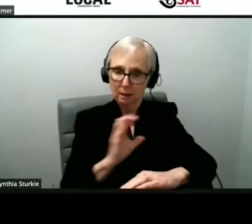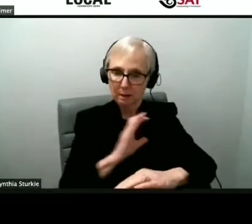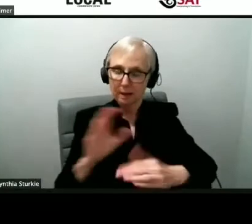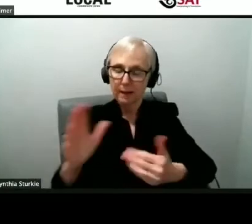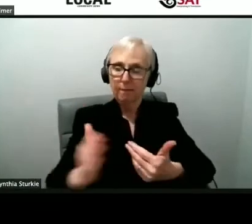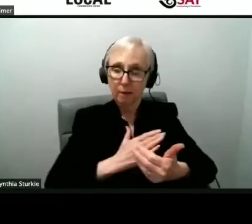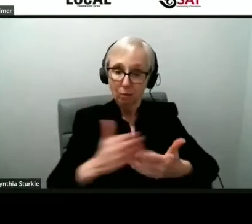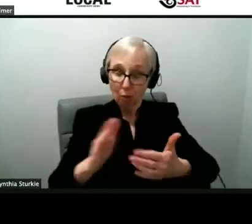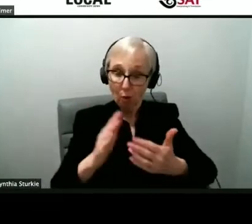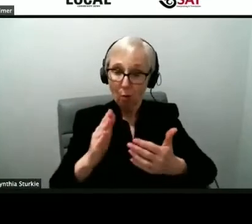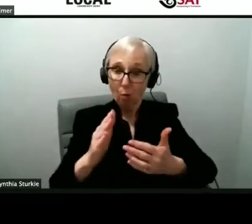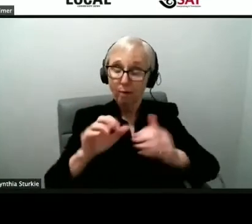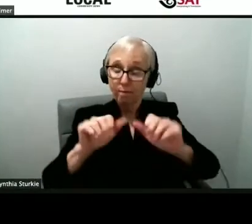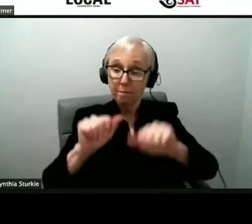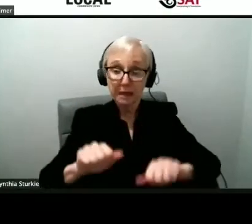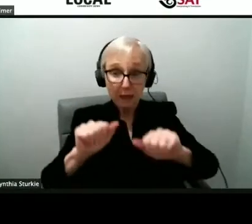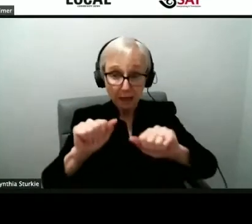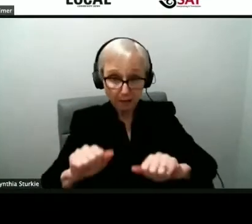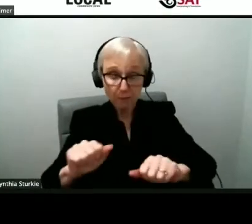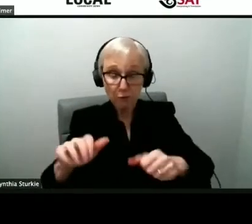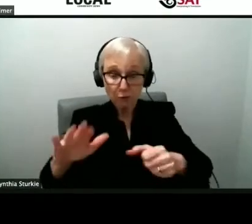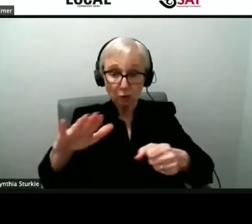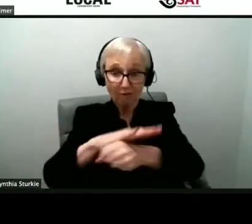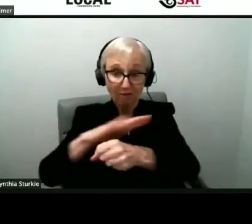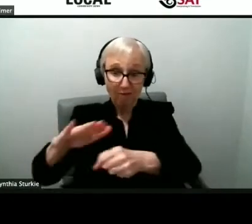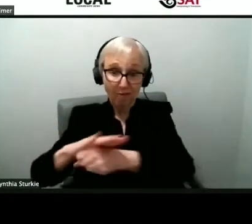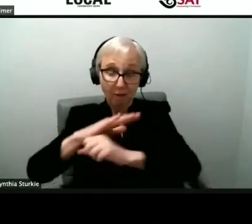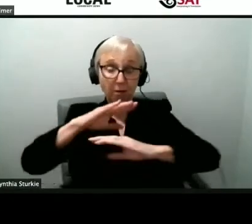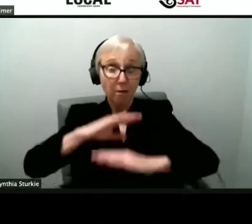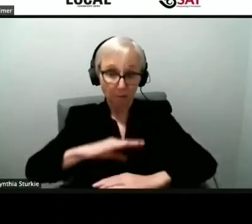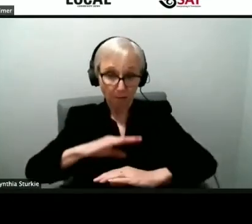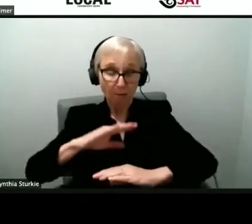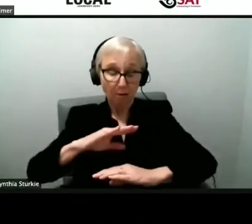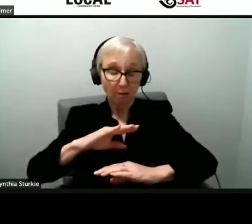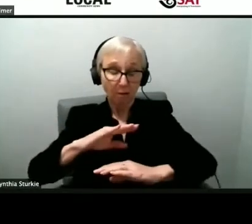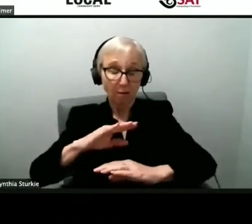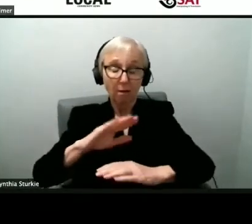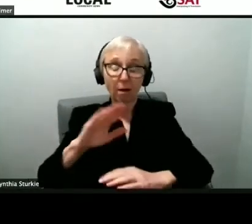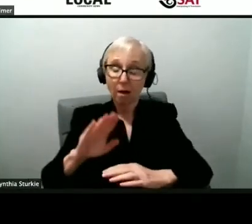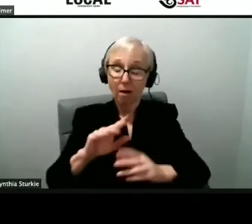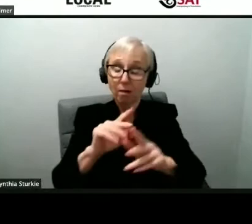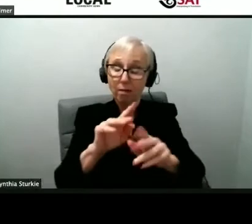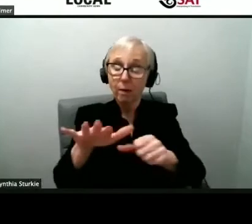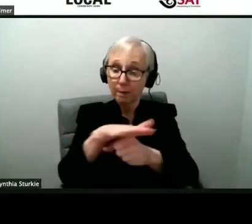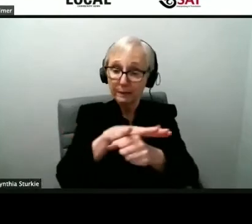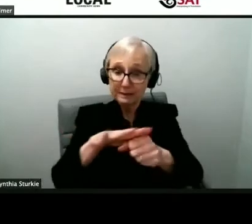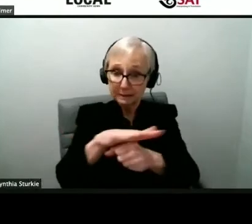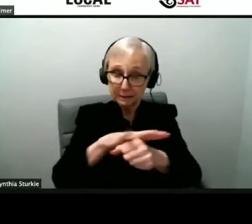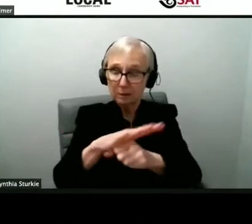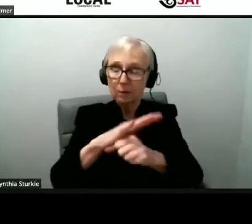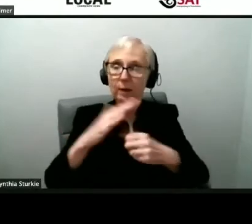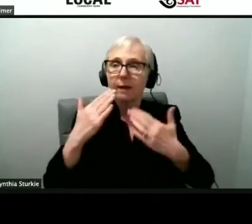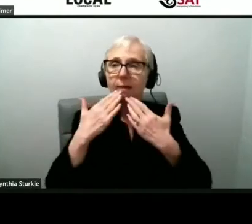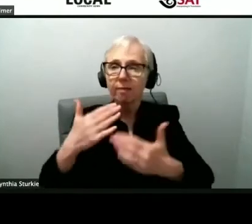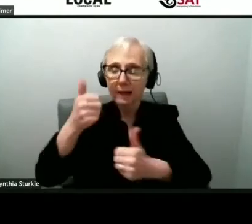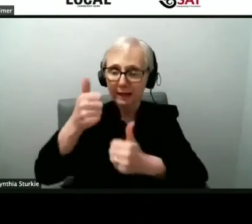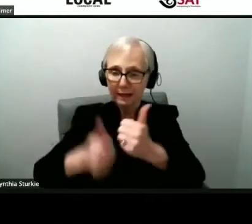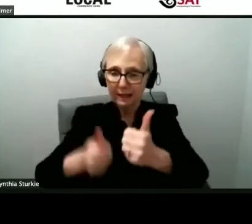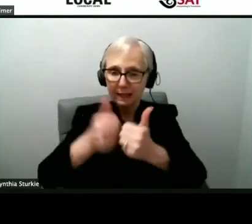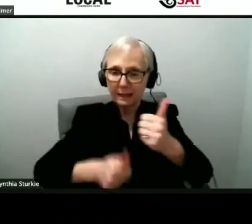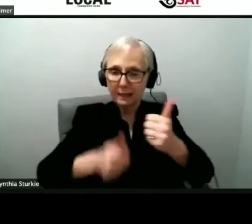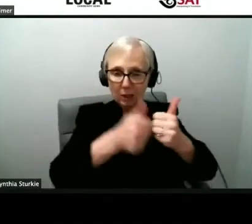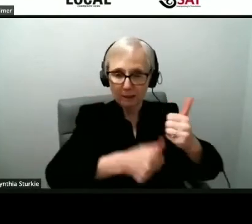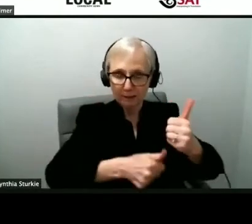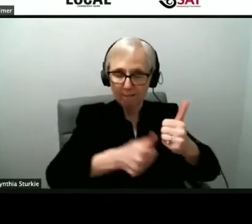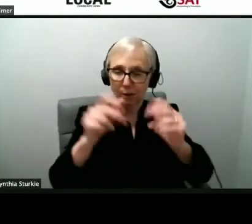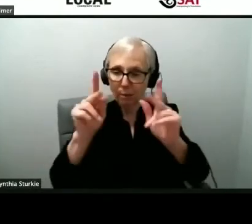have been able to truly fill all of our seats, we know that we continue to thank each and every person that decided to